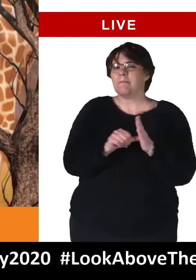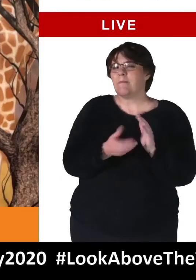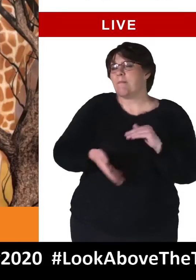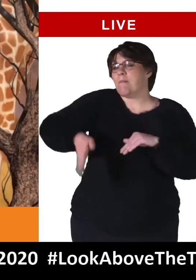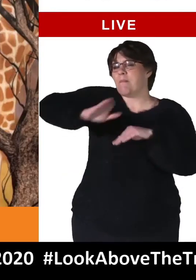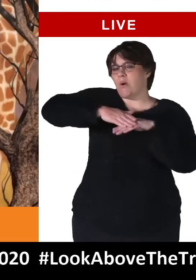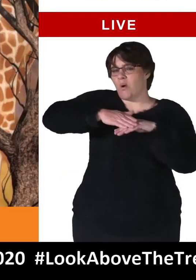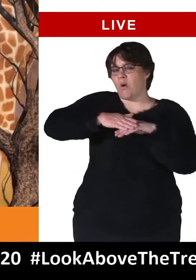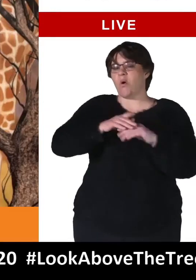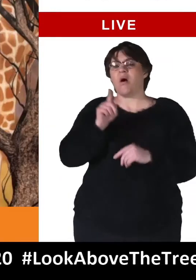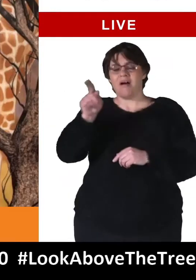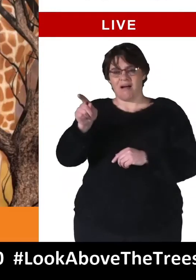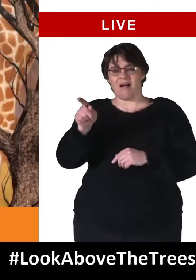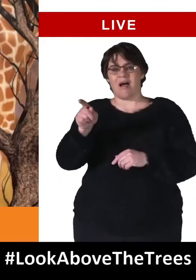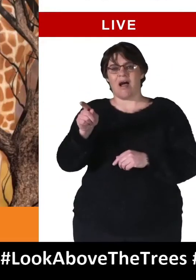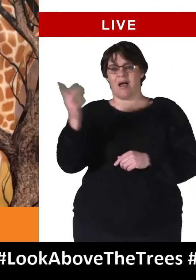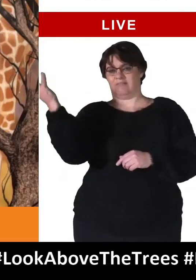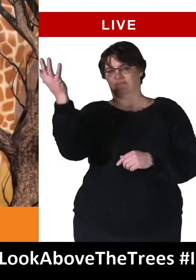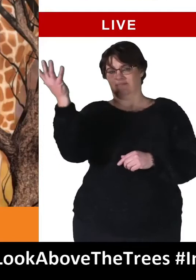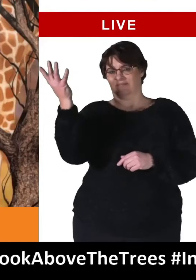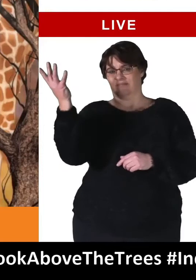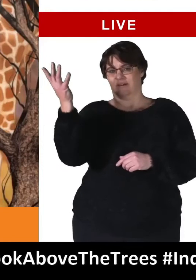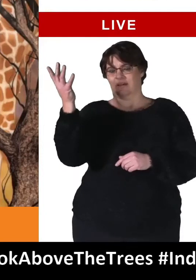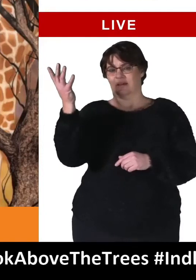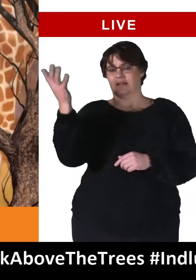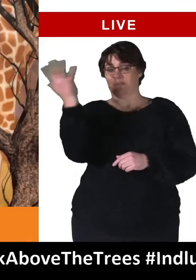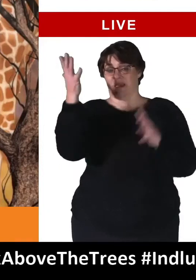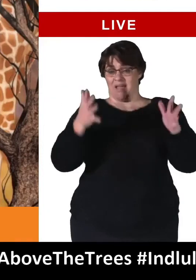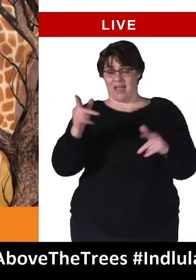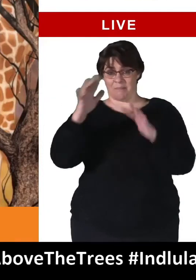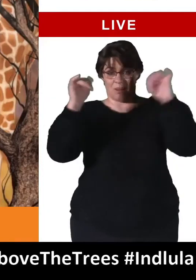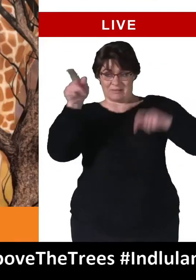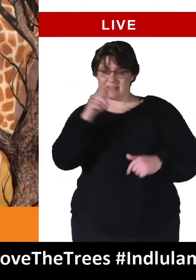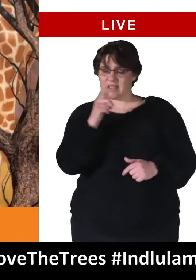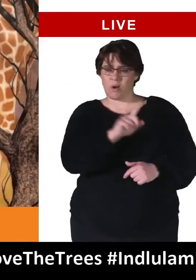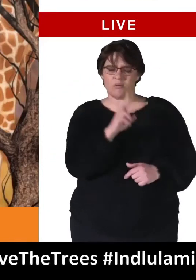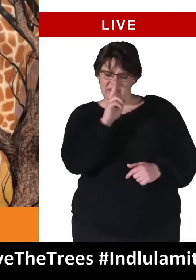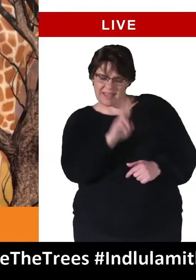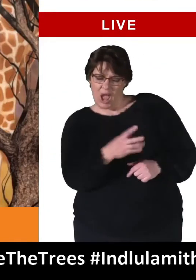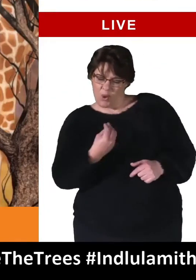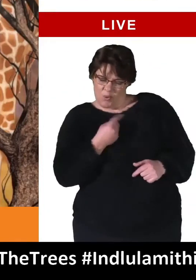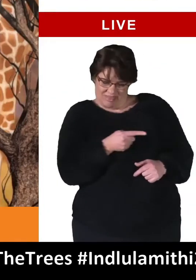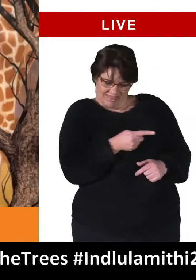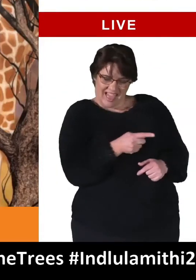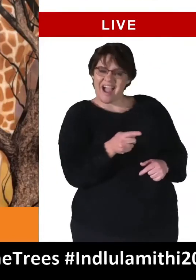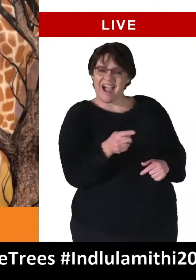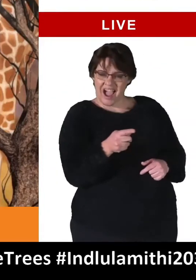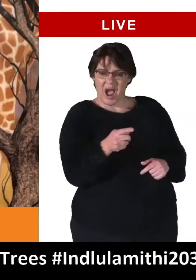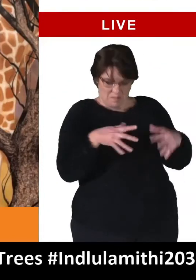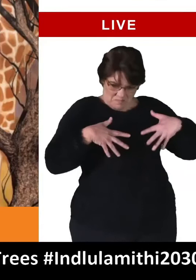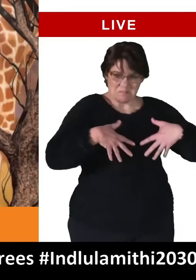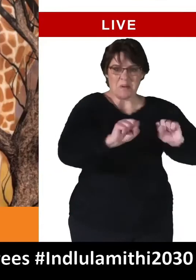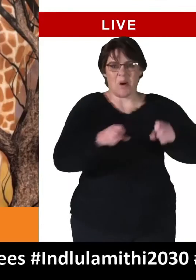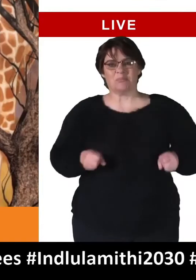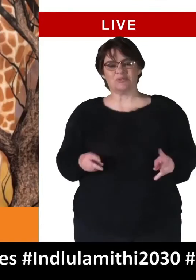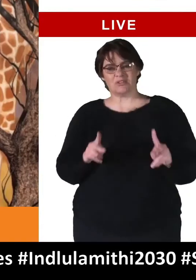that our keynote speaker was making, you're beginning to see young people seizing the